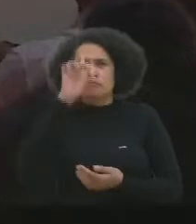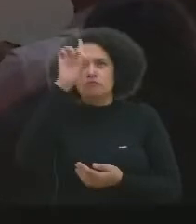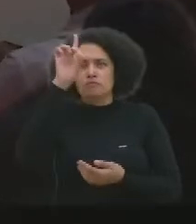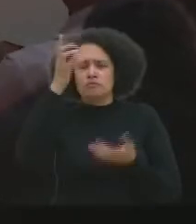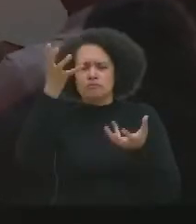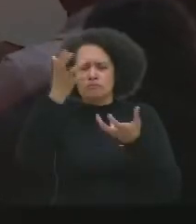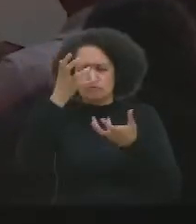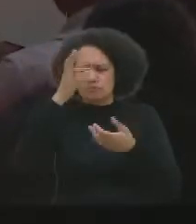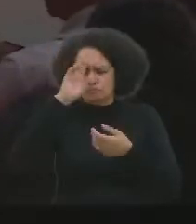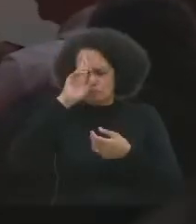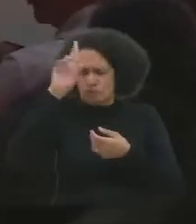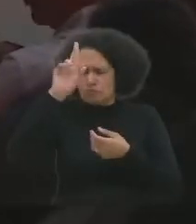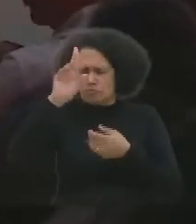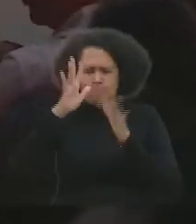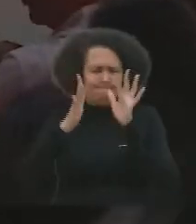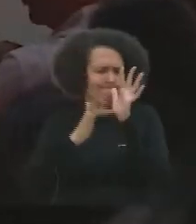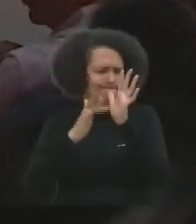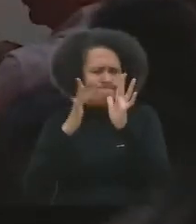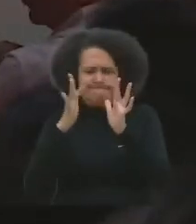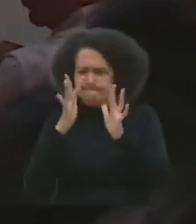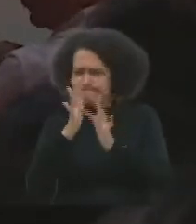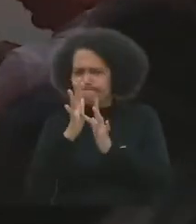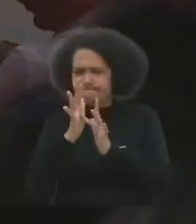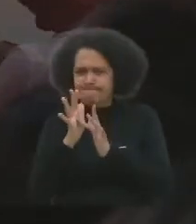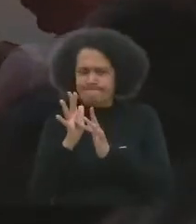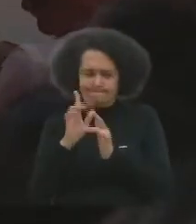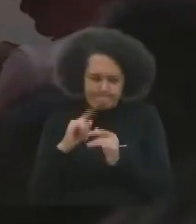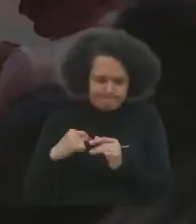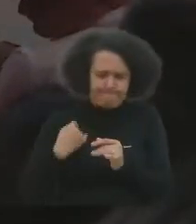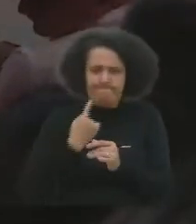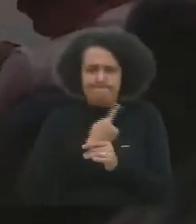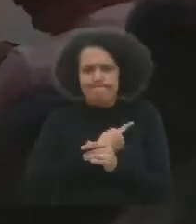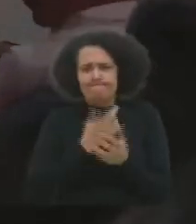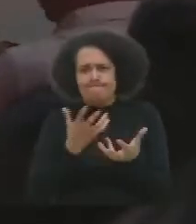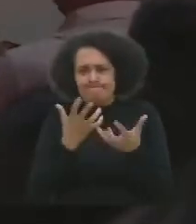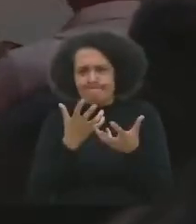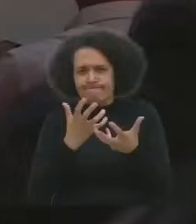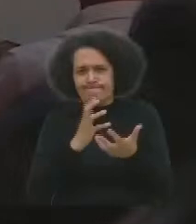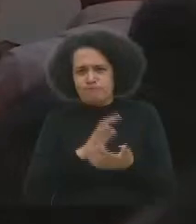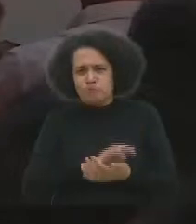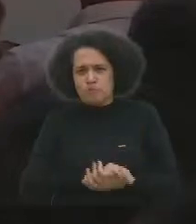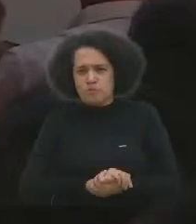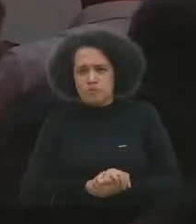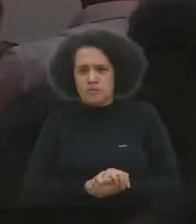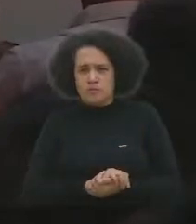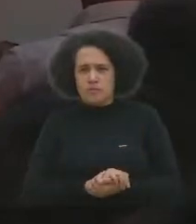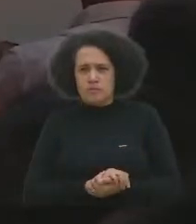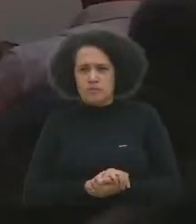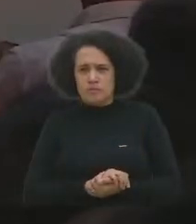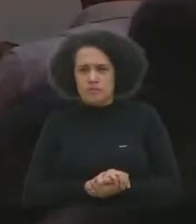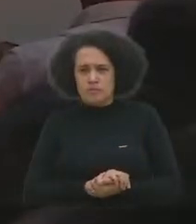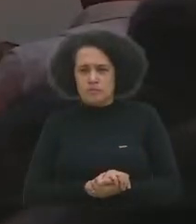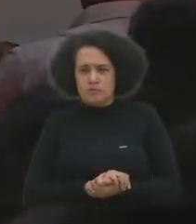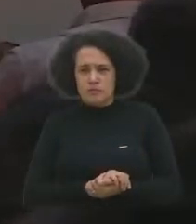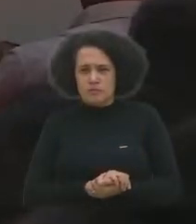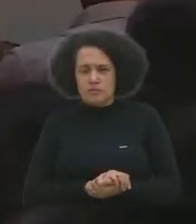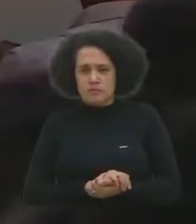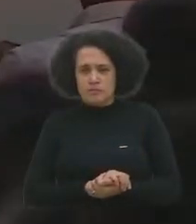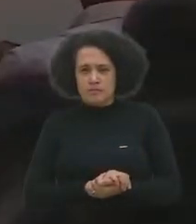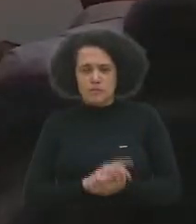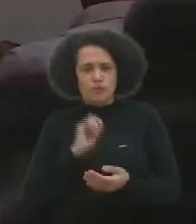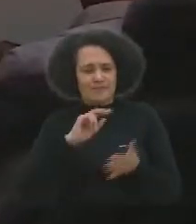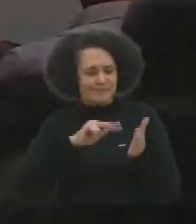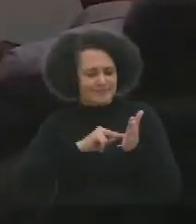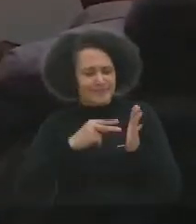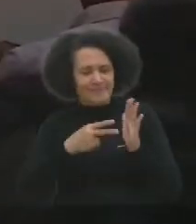Senhor, Jesus quer ser o Senhor de todos nós. What does it mean when we say Jesus is my Lord? O que significa